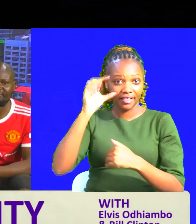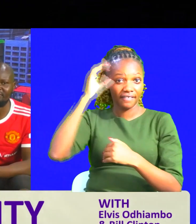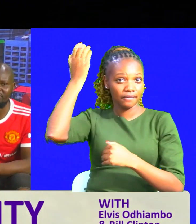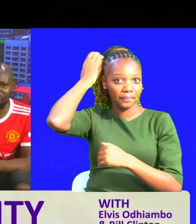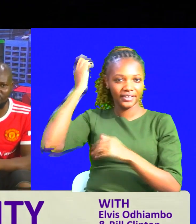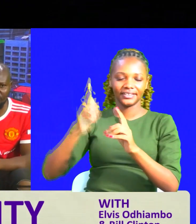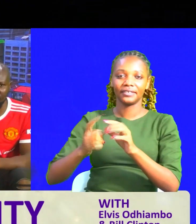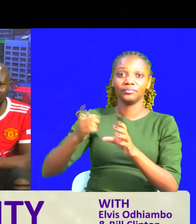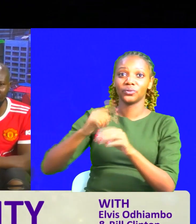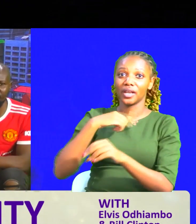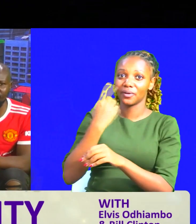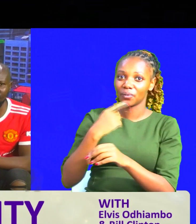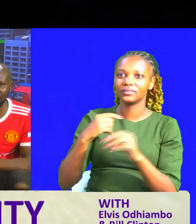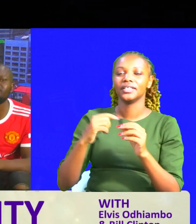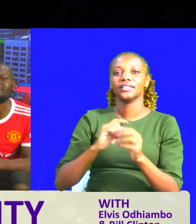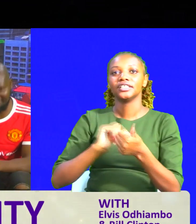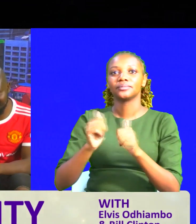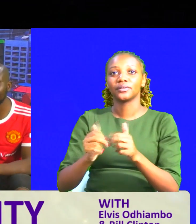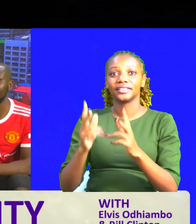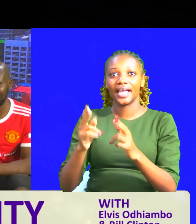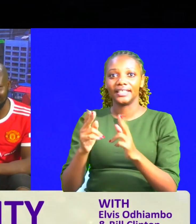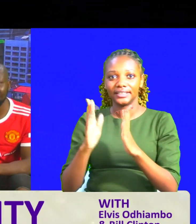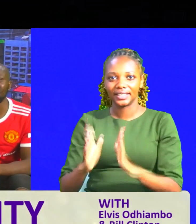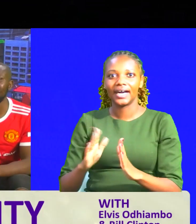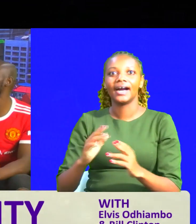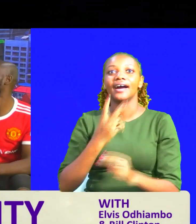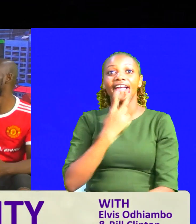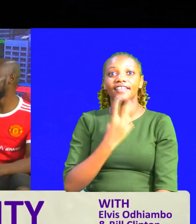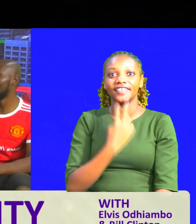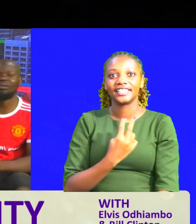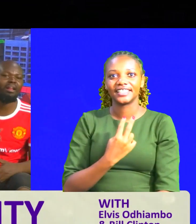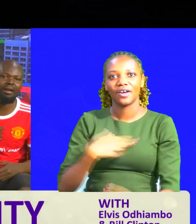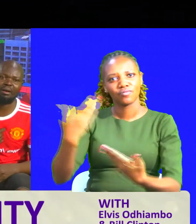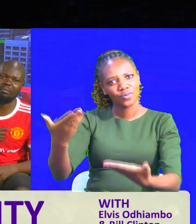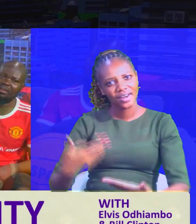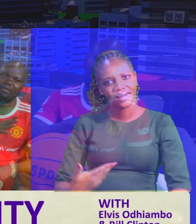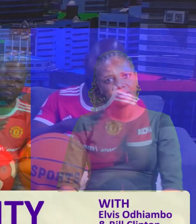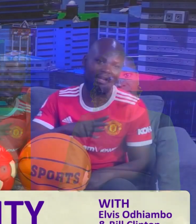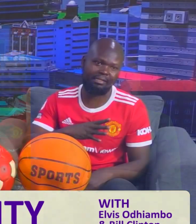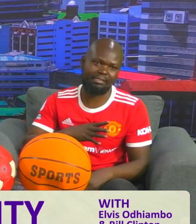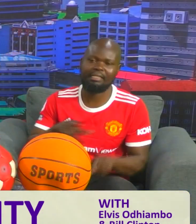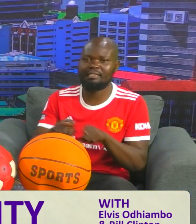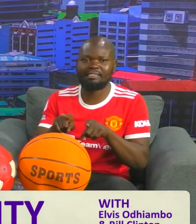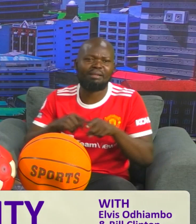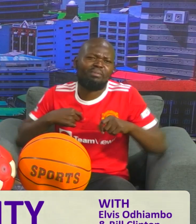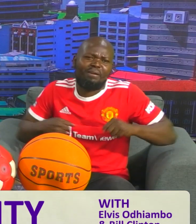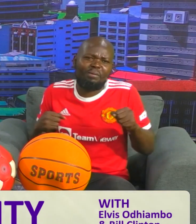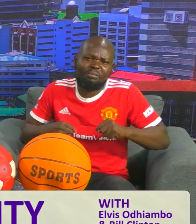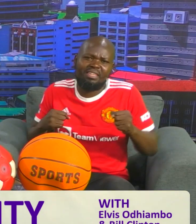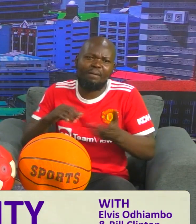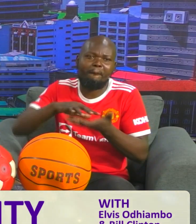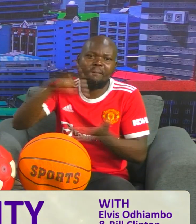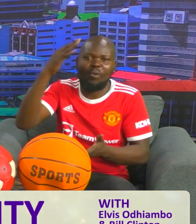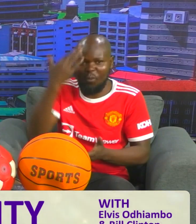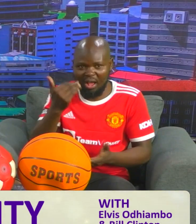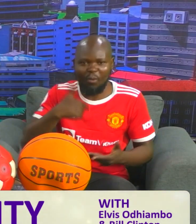top sports editor Elvis Odhiambo. Karibu sana ndugu. Uko salama? Niko salama sana. Asante.